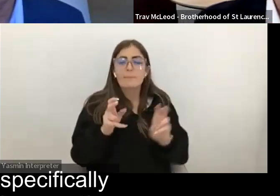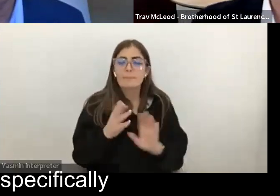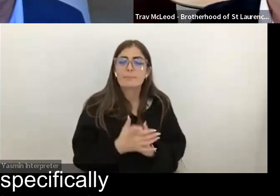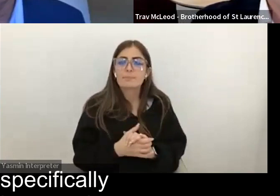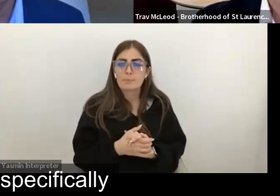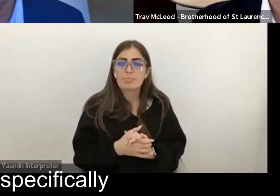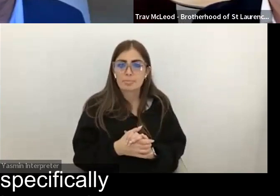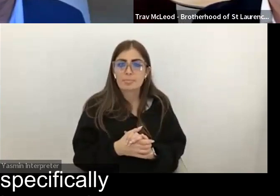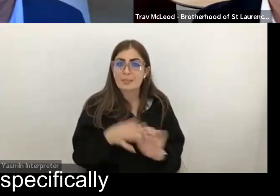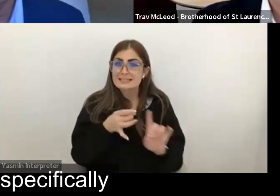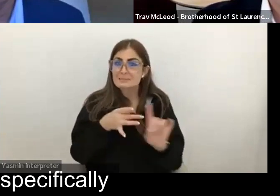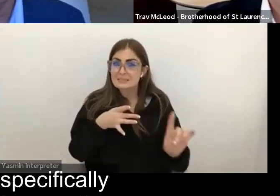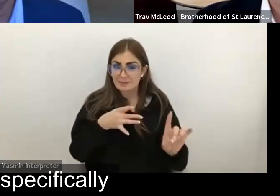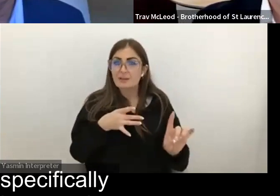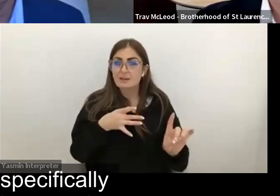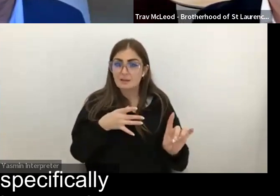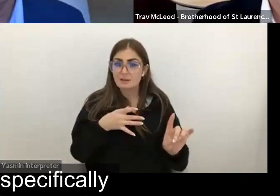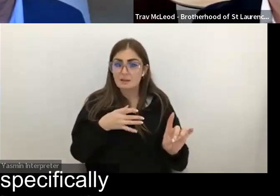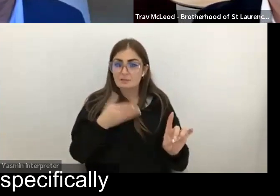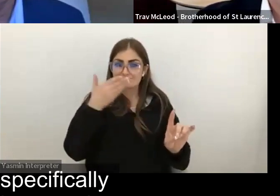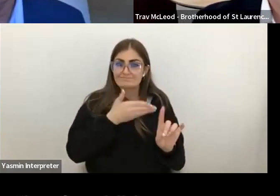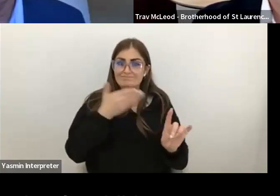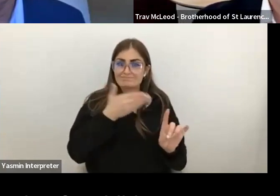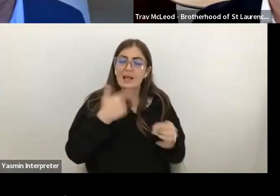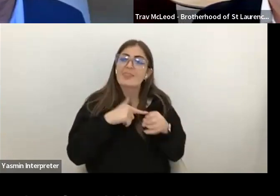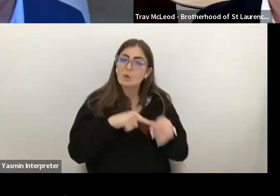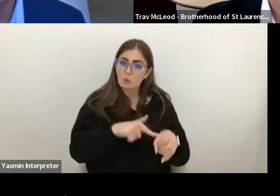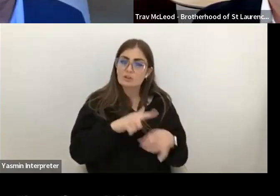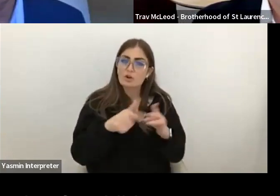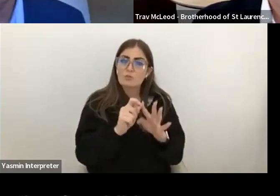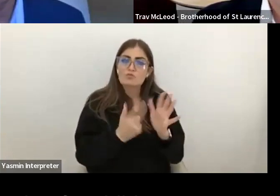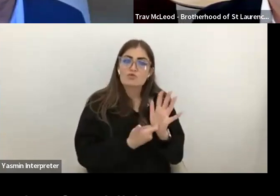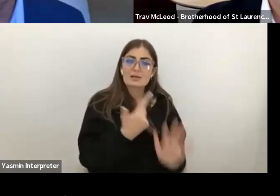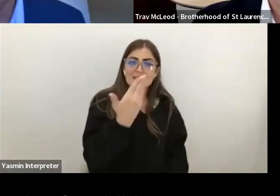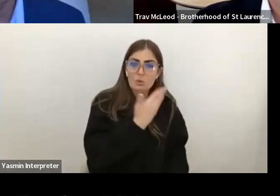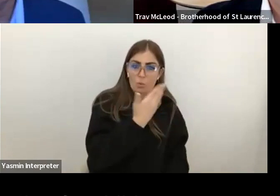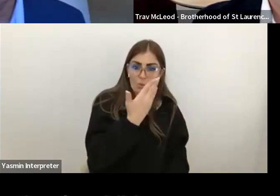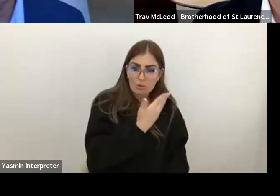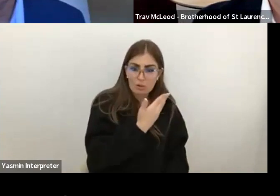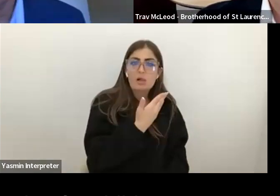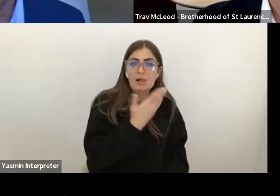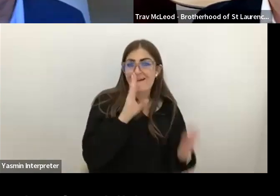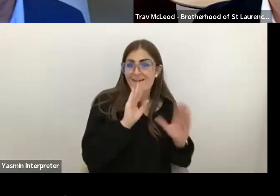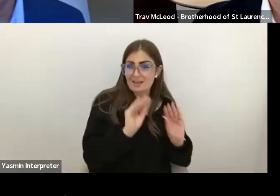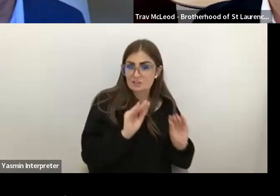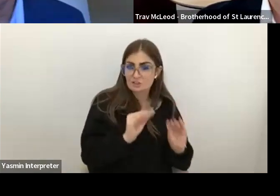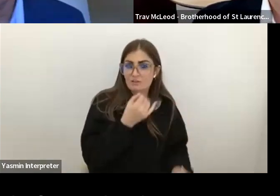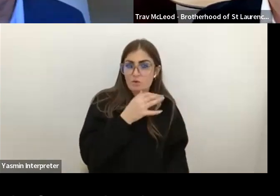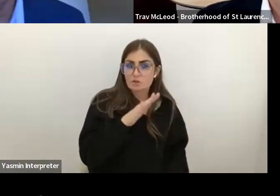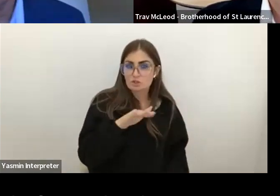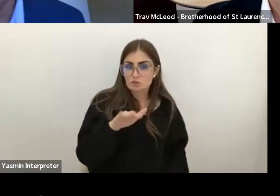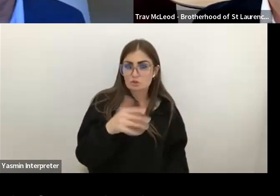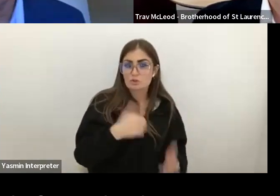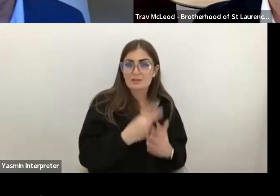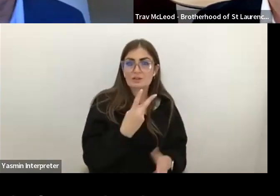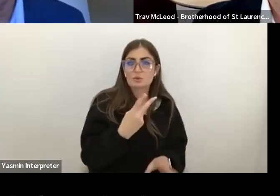was specifically directed at the question of preschool education for children in the